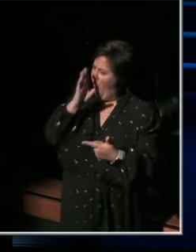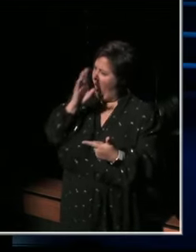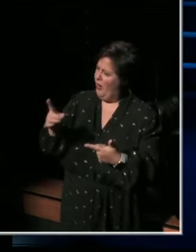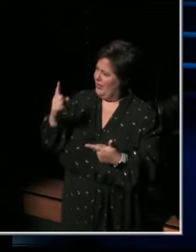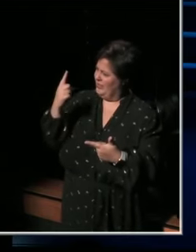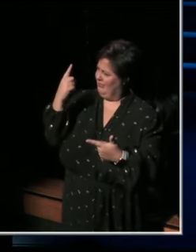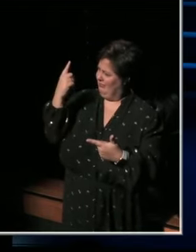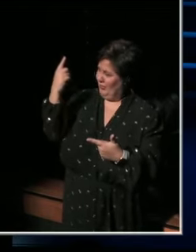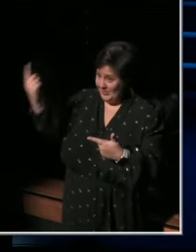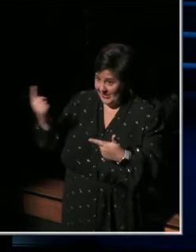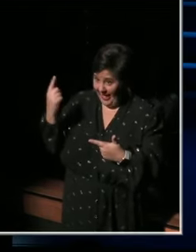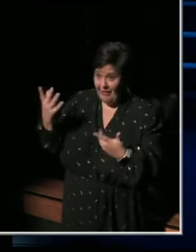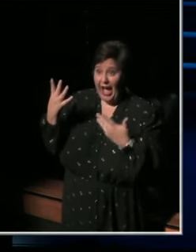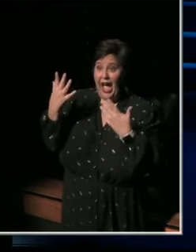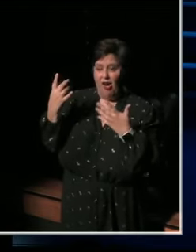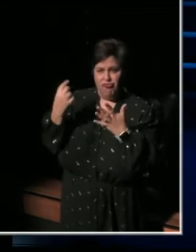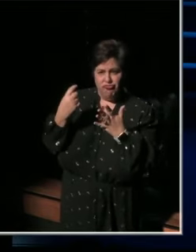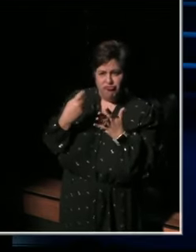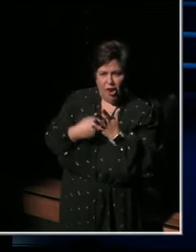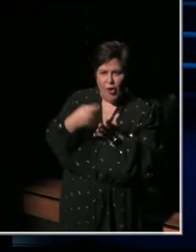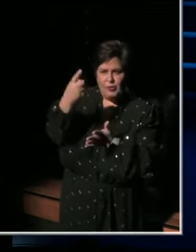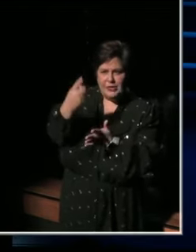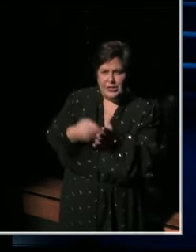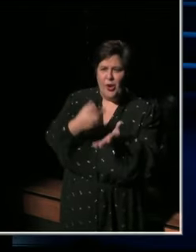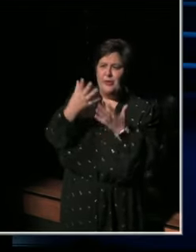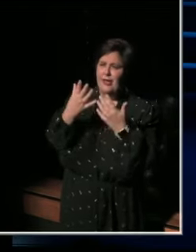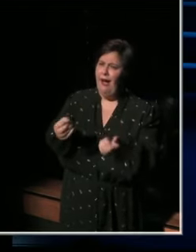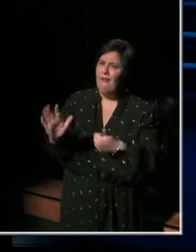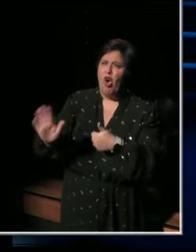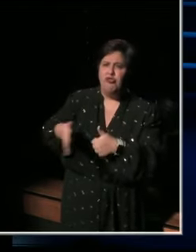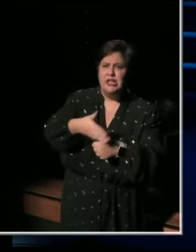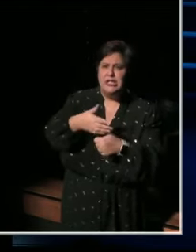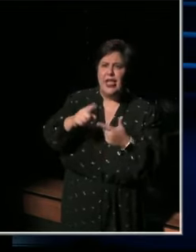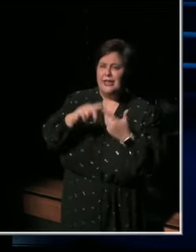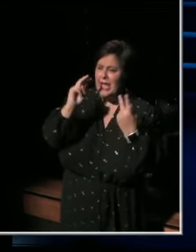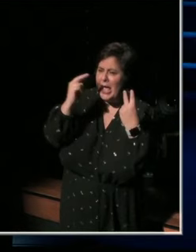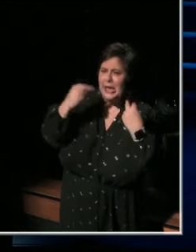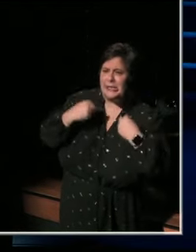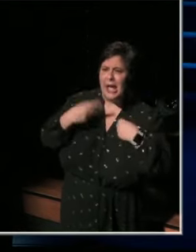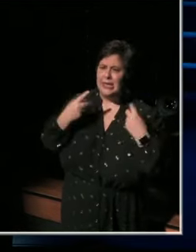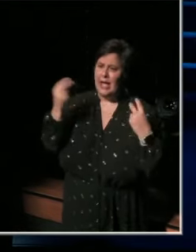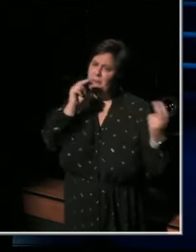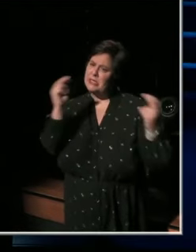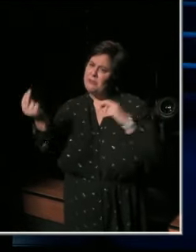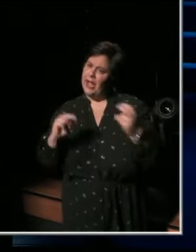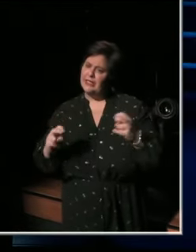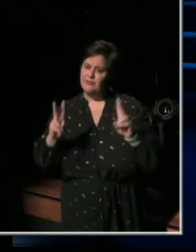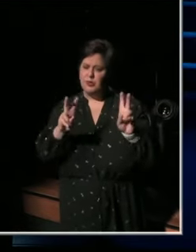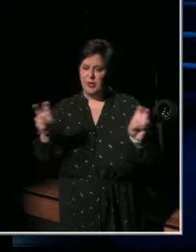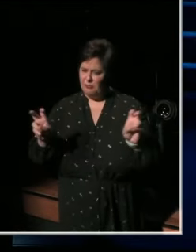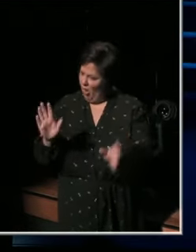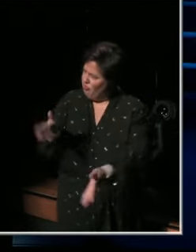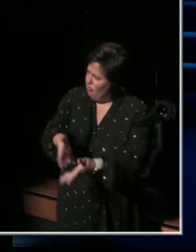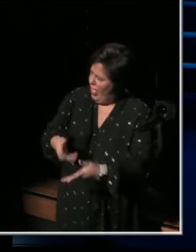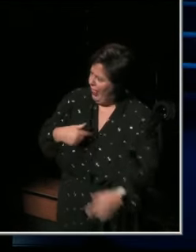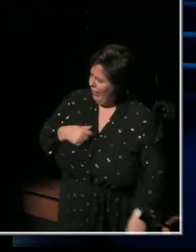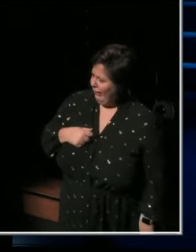honestly say that you, Rosie Jones, brings originality, insight, and perspective to a subject?